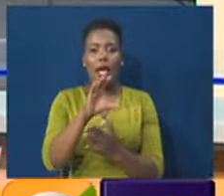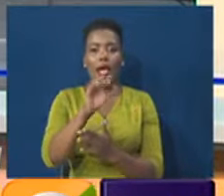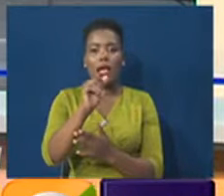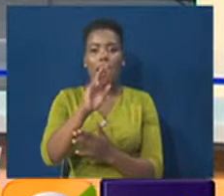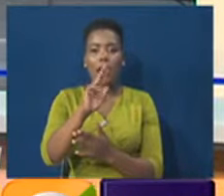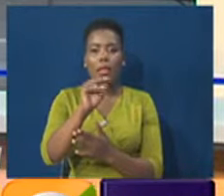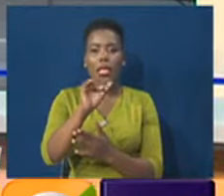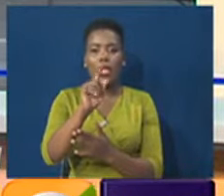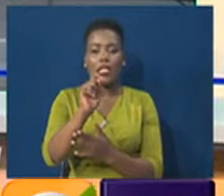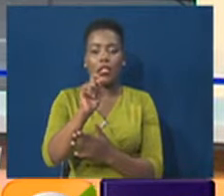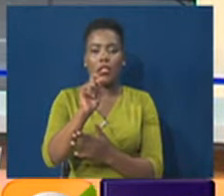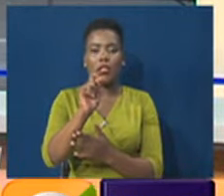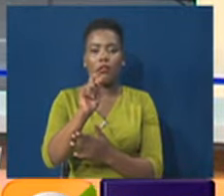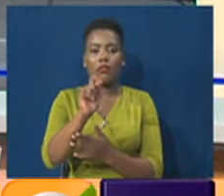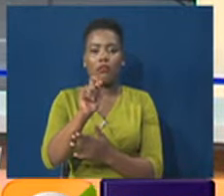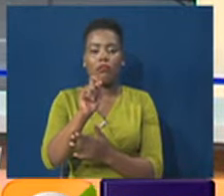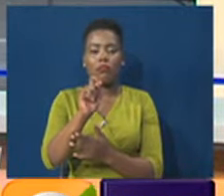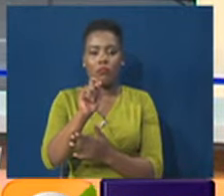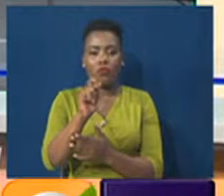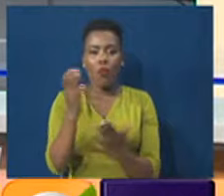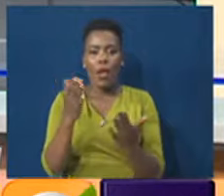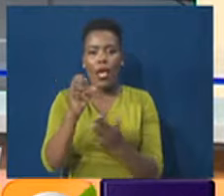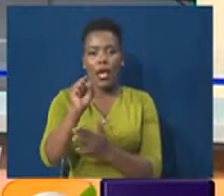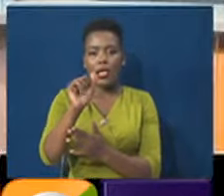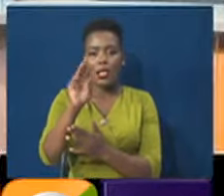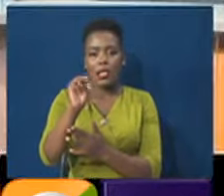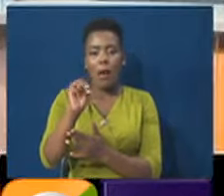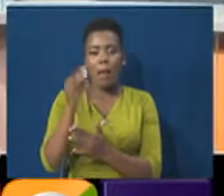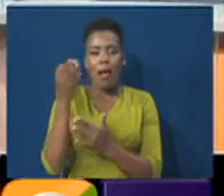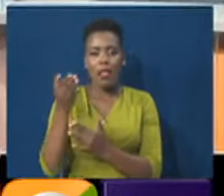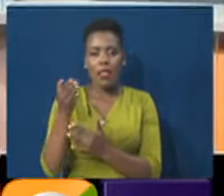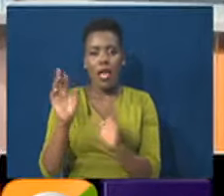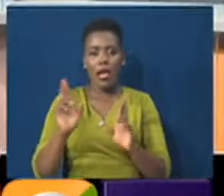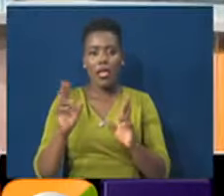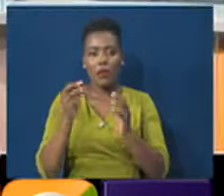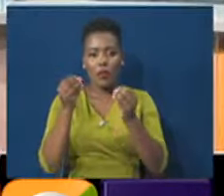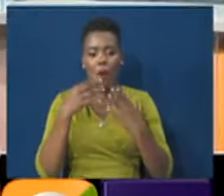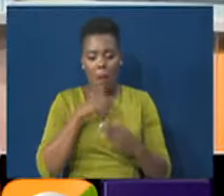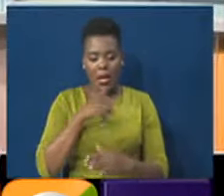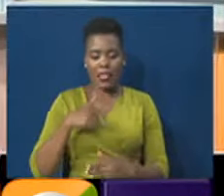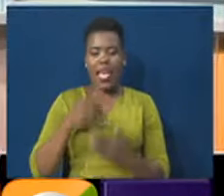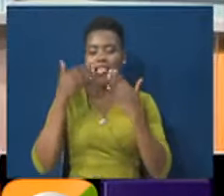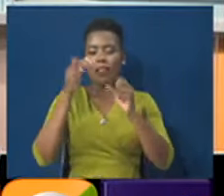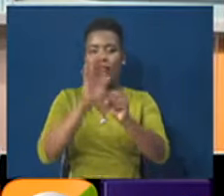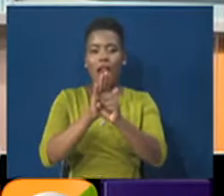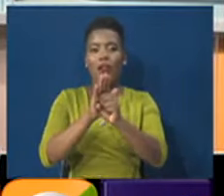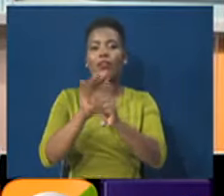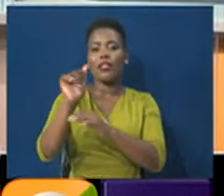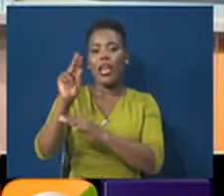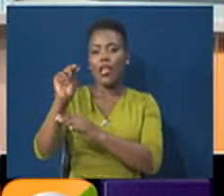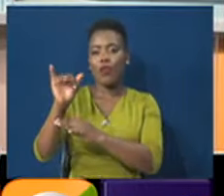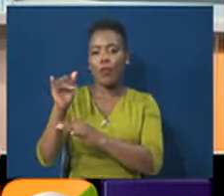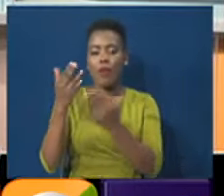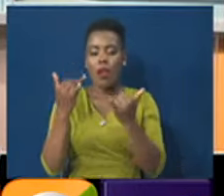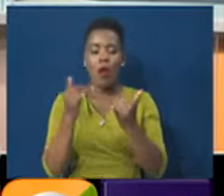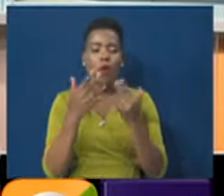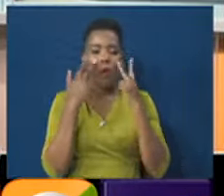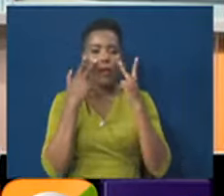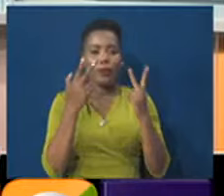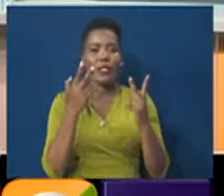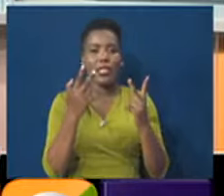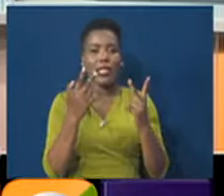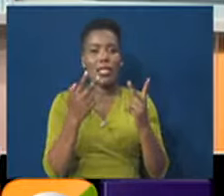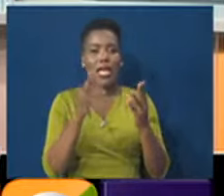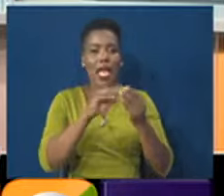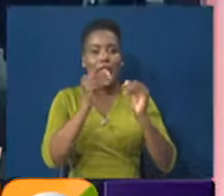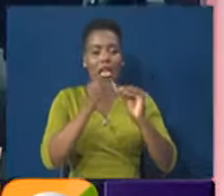where Sam Gituku and Nimrod Tabu are standing by. All right, thank you so much, Ayub. And let's just put things into perspective by looking at the